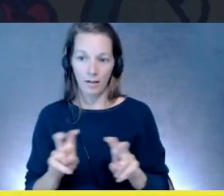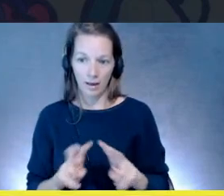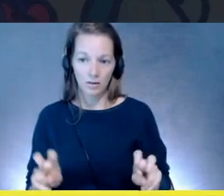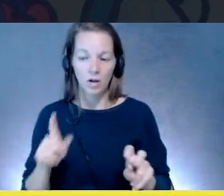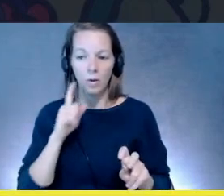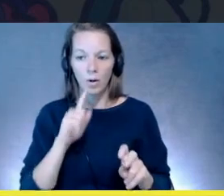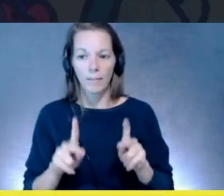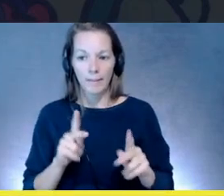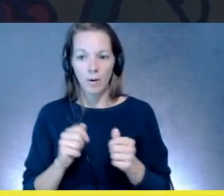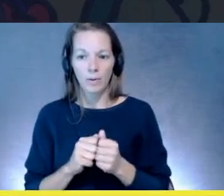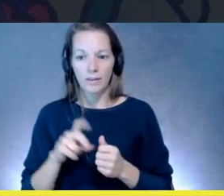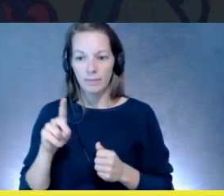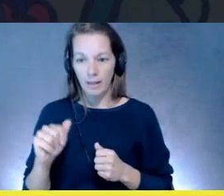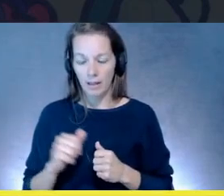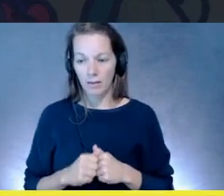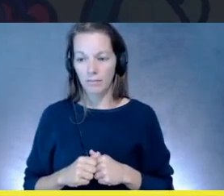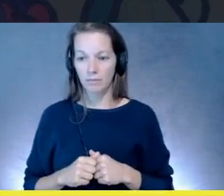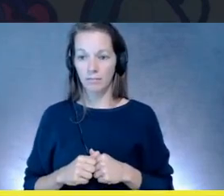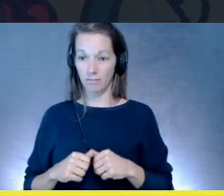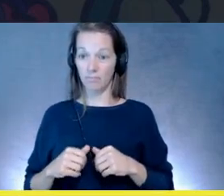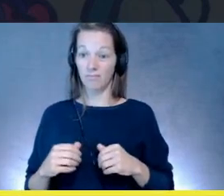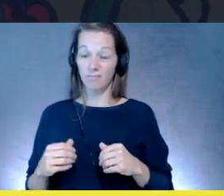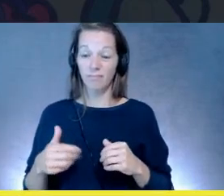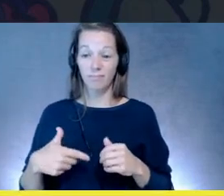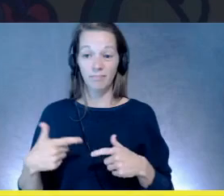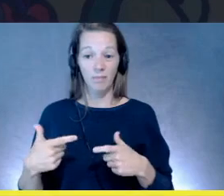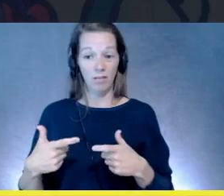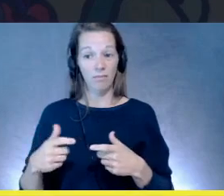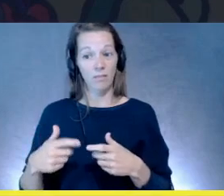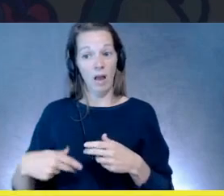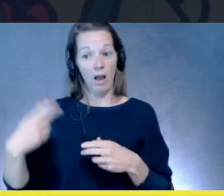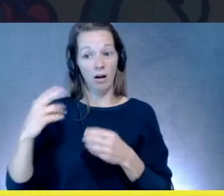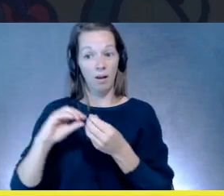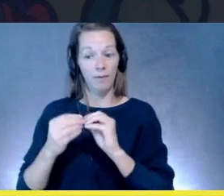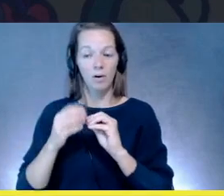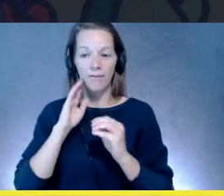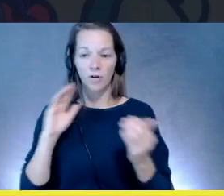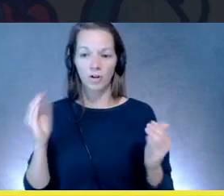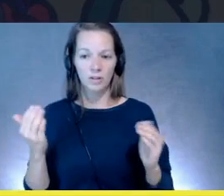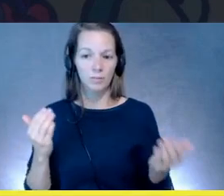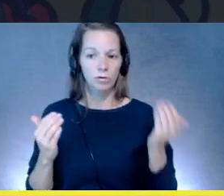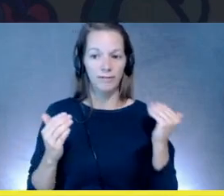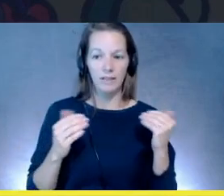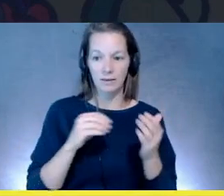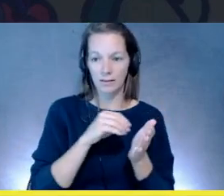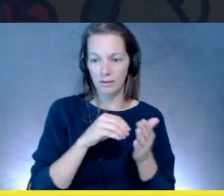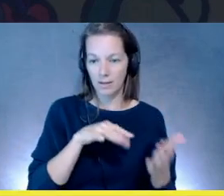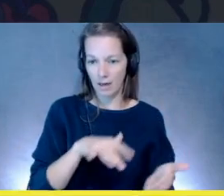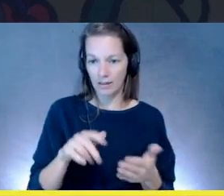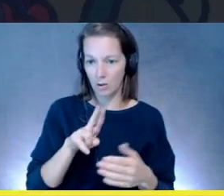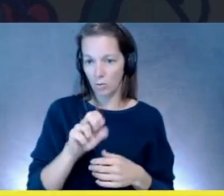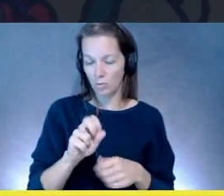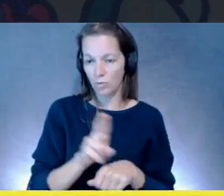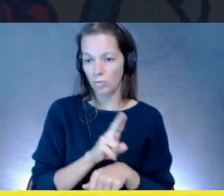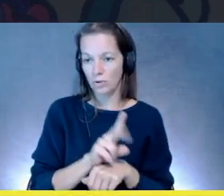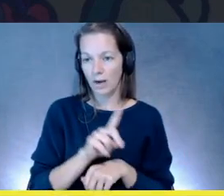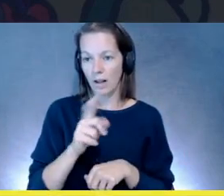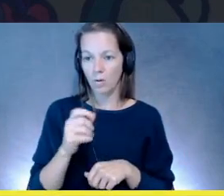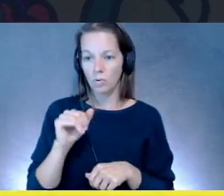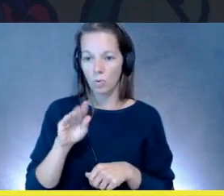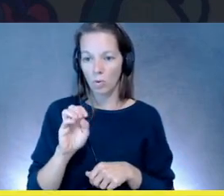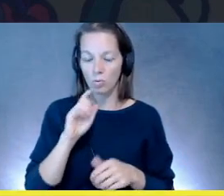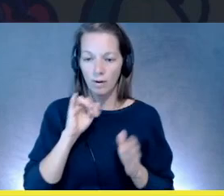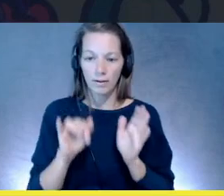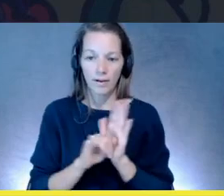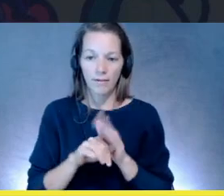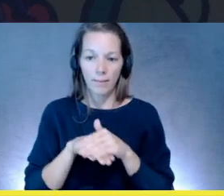disabilities. That is a much larger proportion than has been found in previous studies in the US that have used diagnosis codes to identify births to